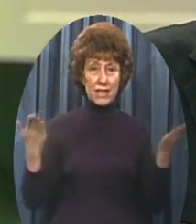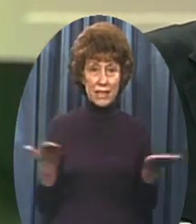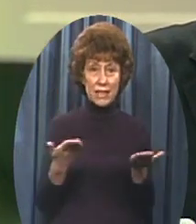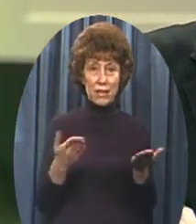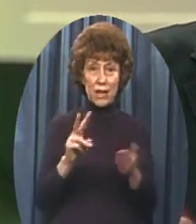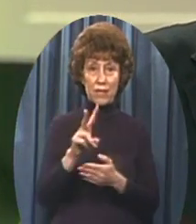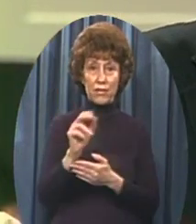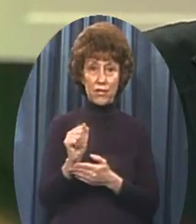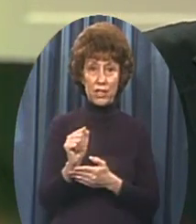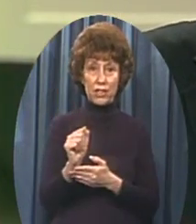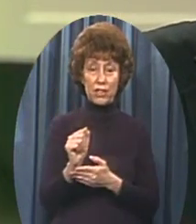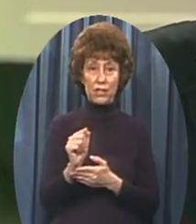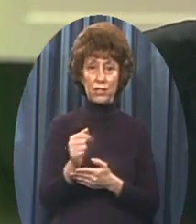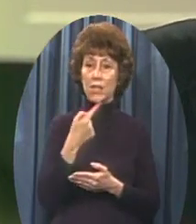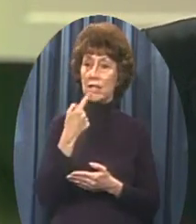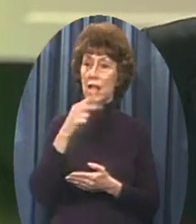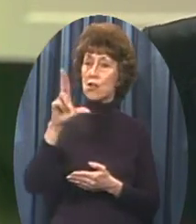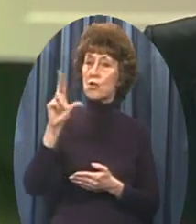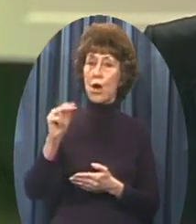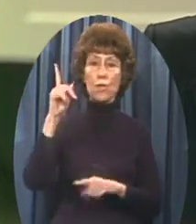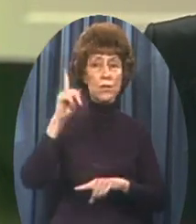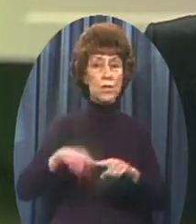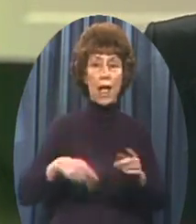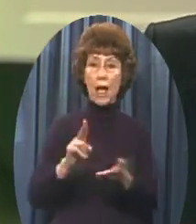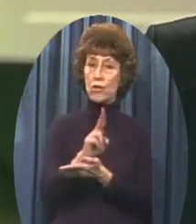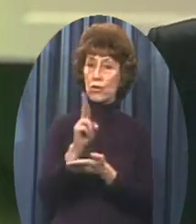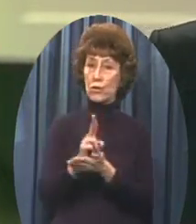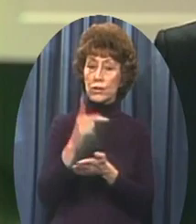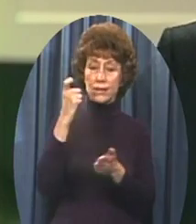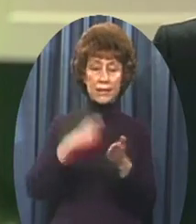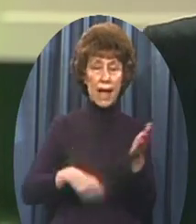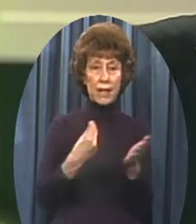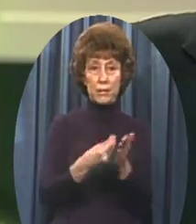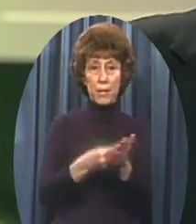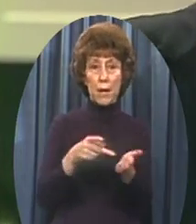state, Virginia? God bless Governor Dalton.